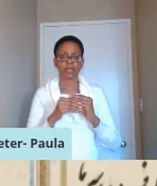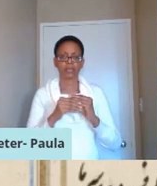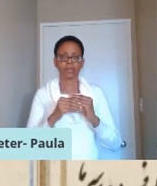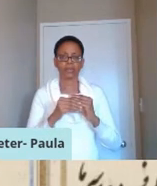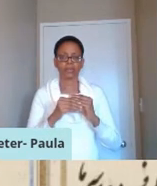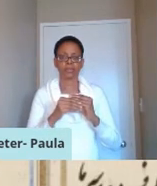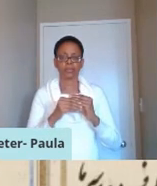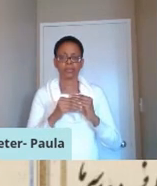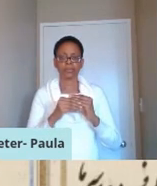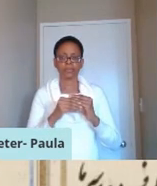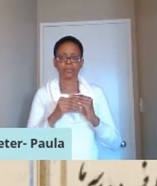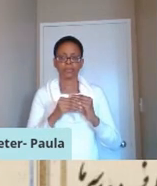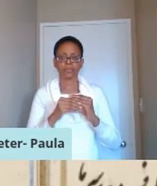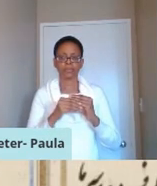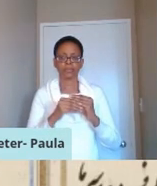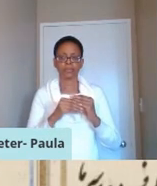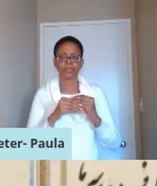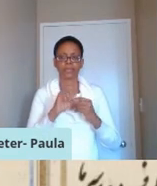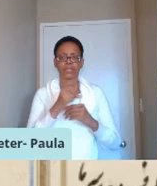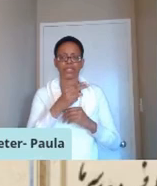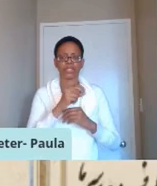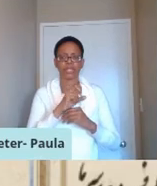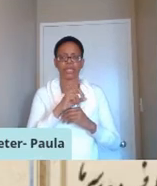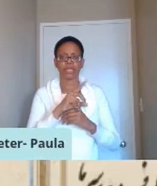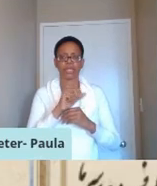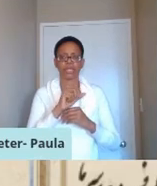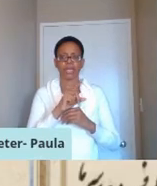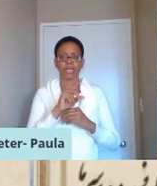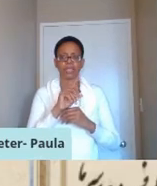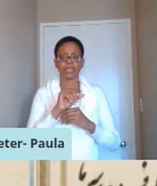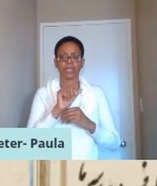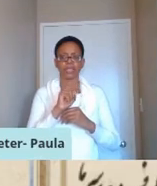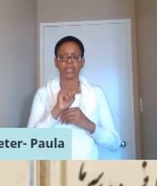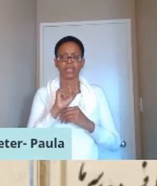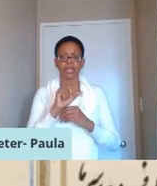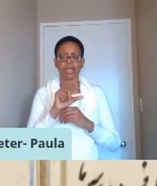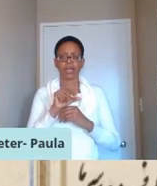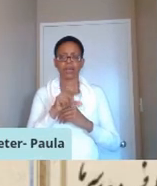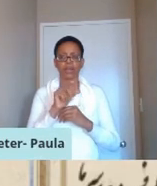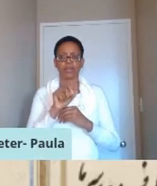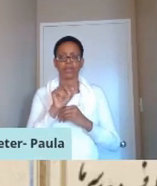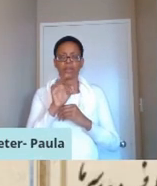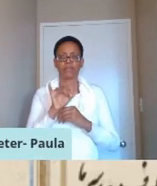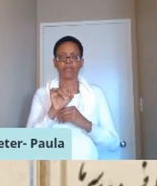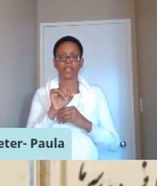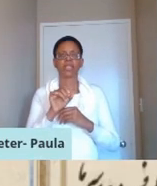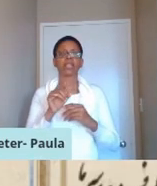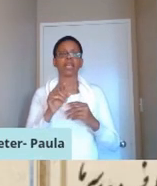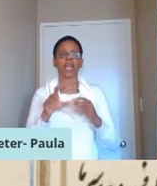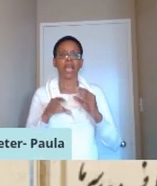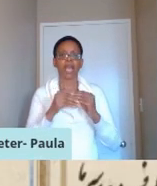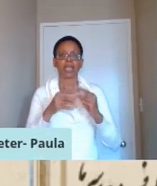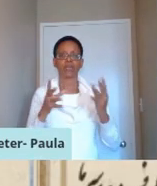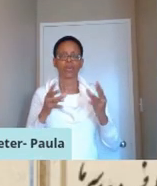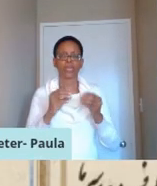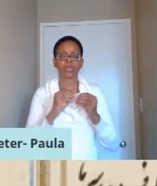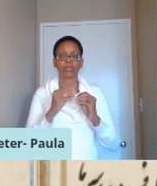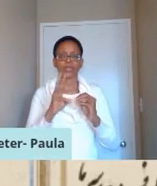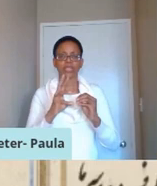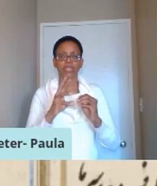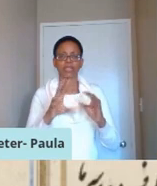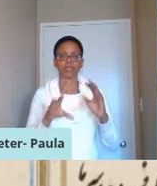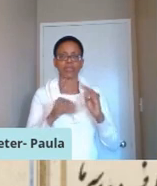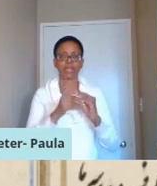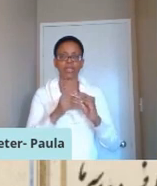Shihab ad-Din al-Qarafi added the protection and preservation of honor. Al-Ird as a sixth objective